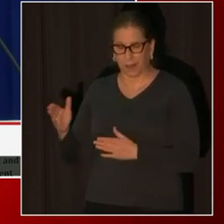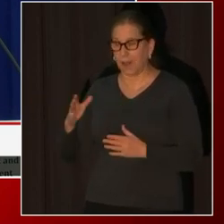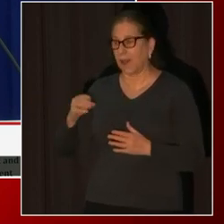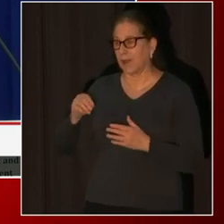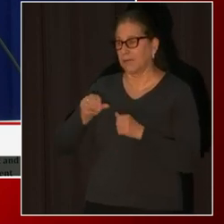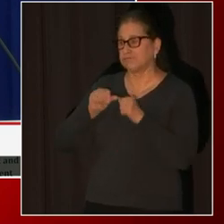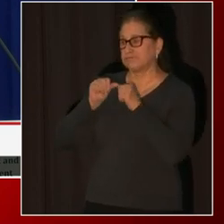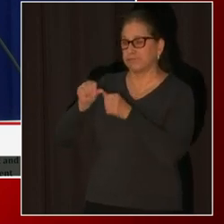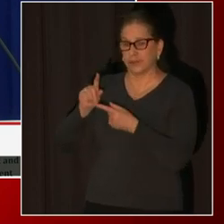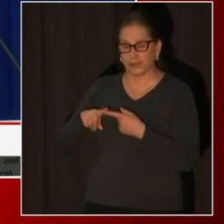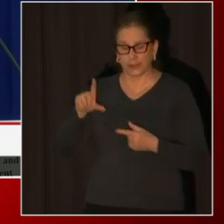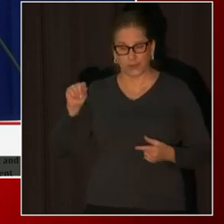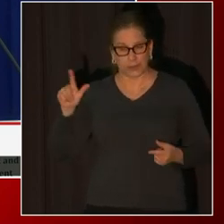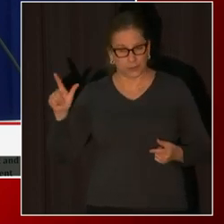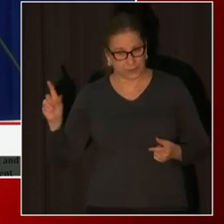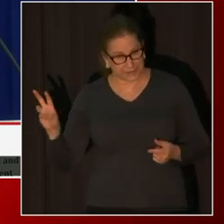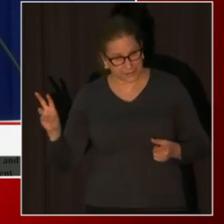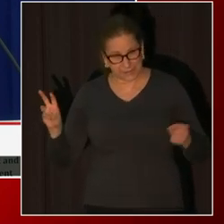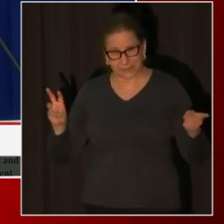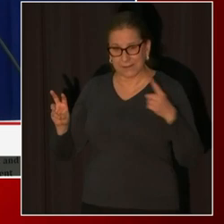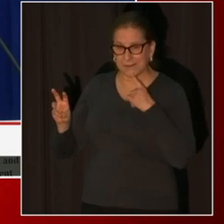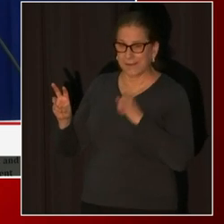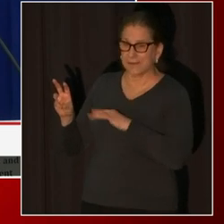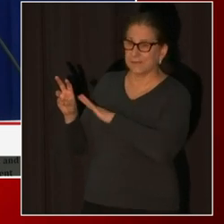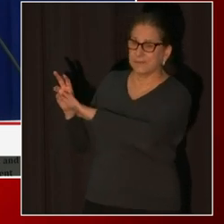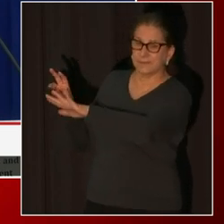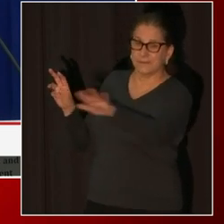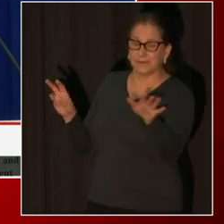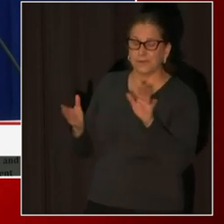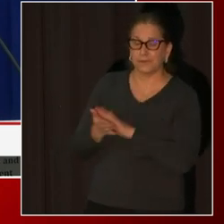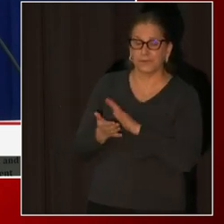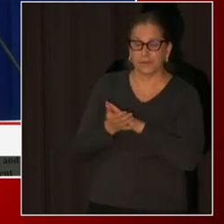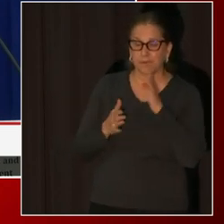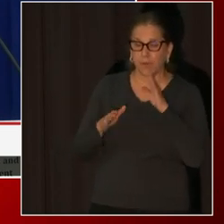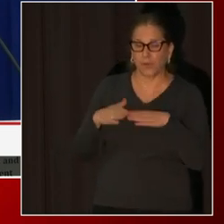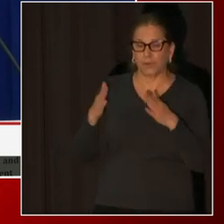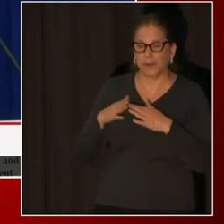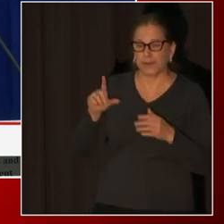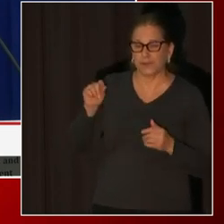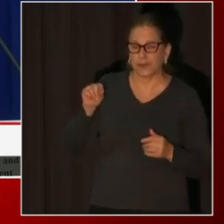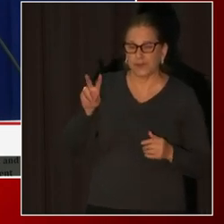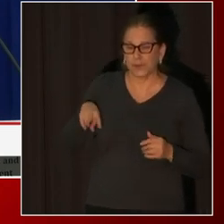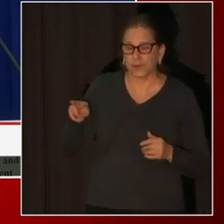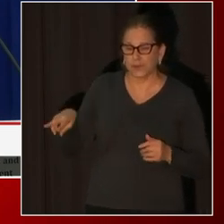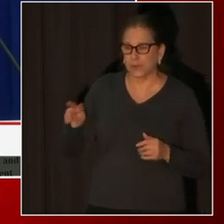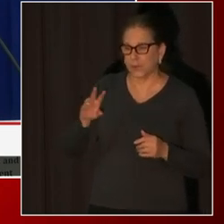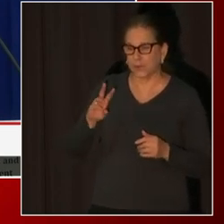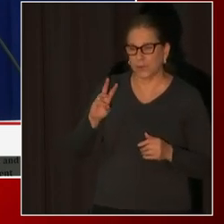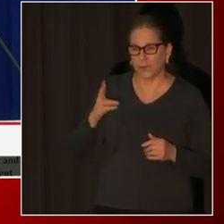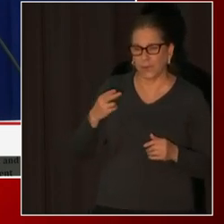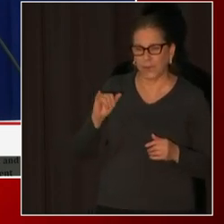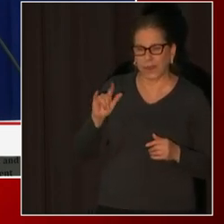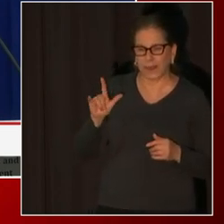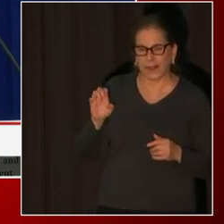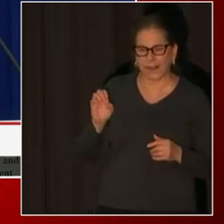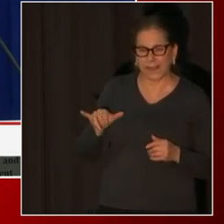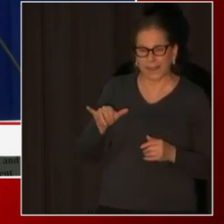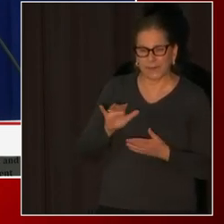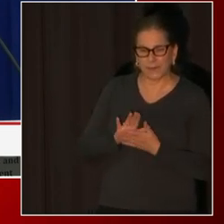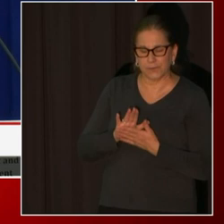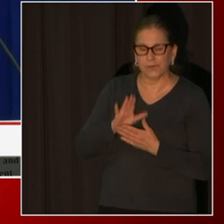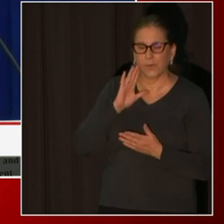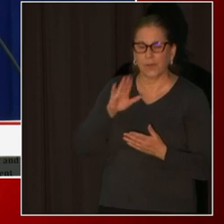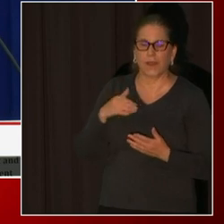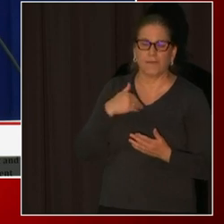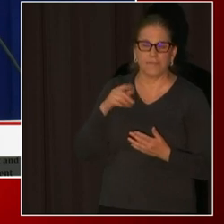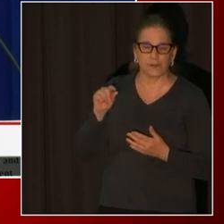seats that will open in FY22 include Wheatley Elementary School, that will add 20 slots, Bunker Hill